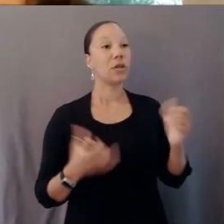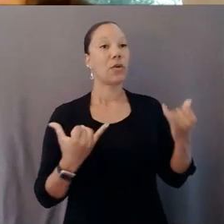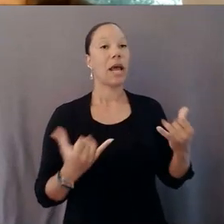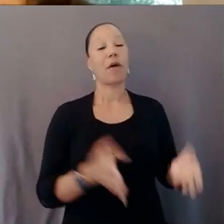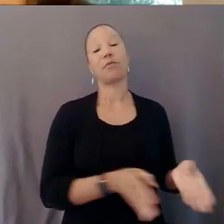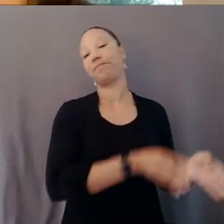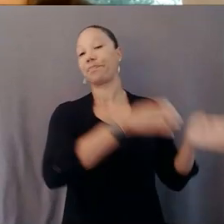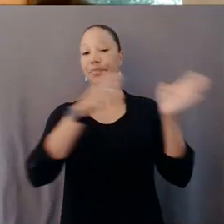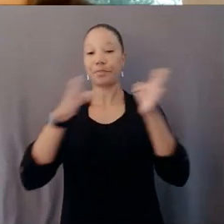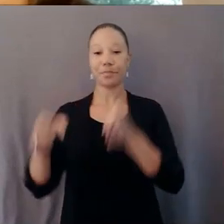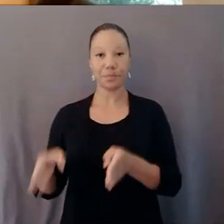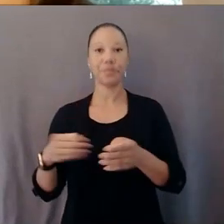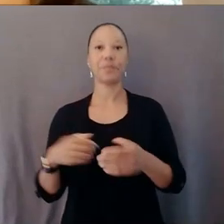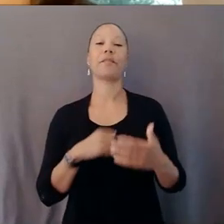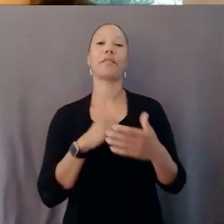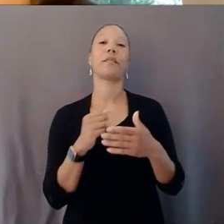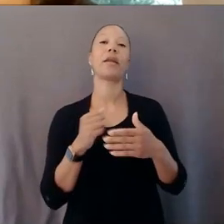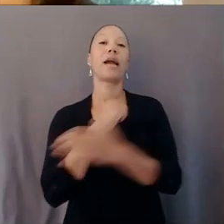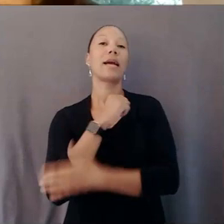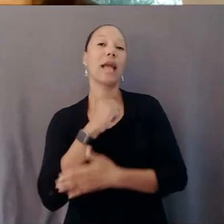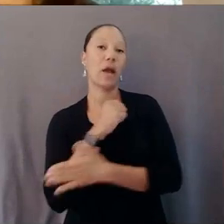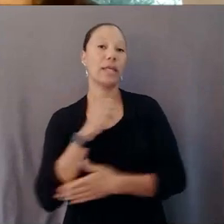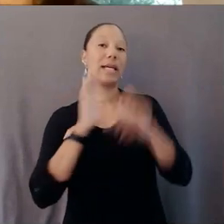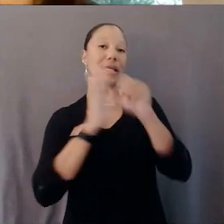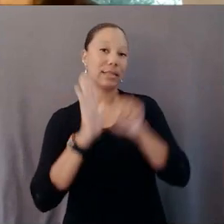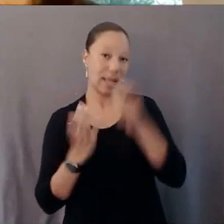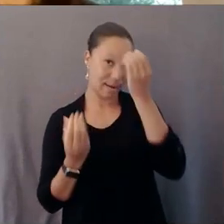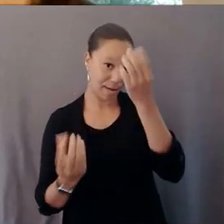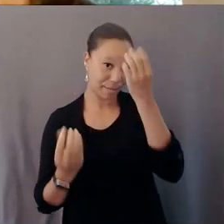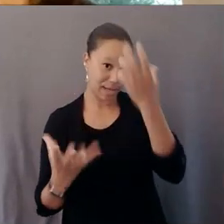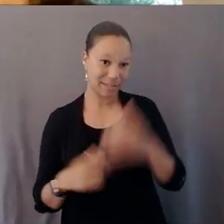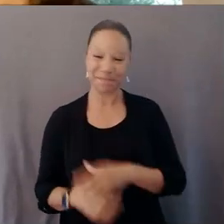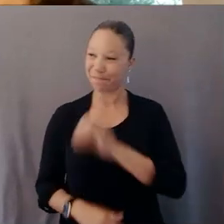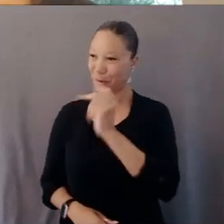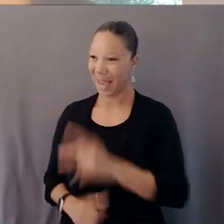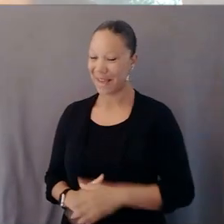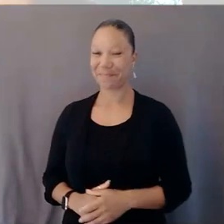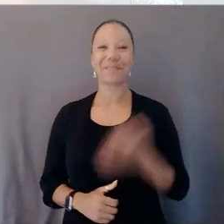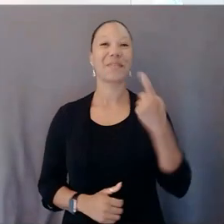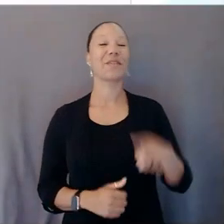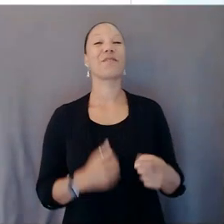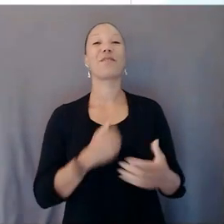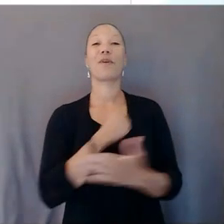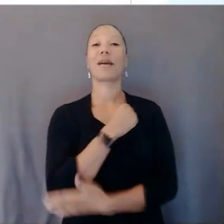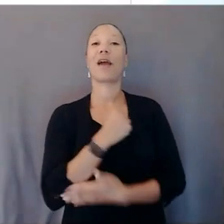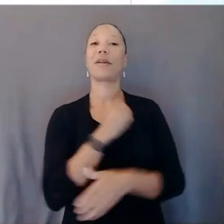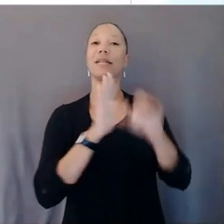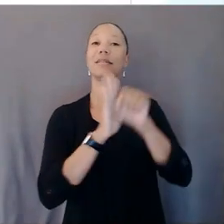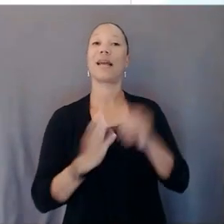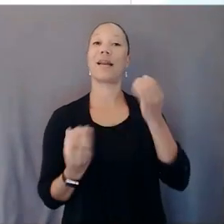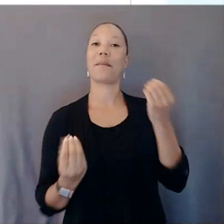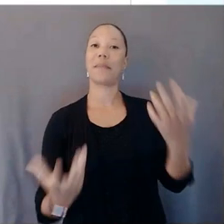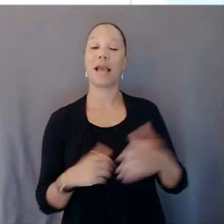little shift now and go to our county and state updates. Okay. So for the county and state update, as